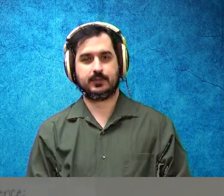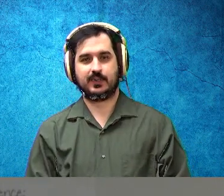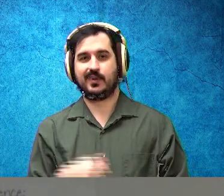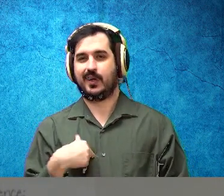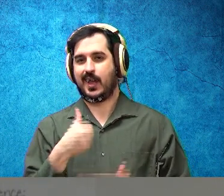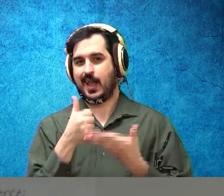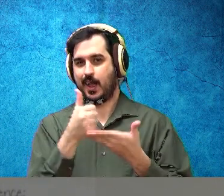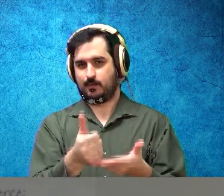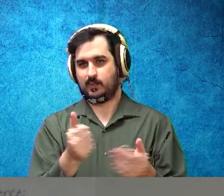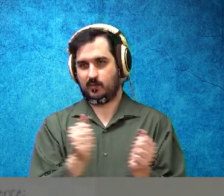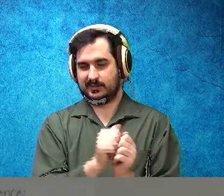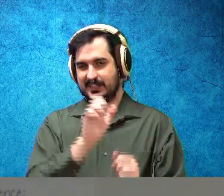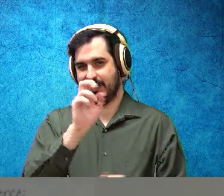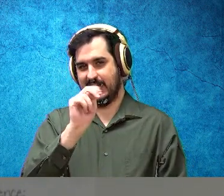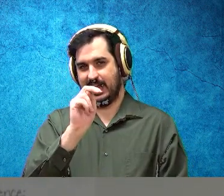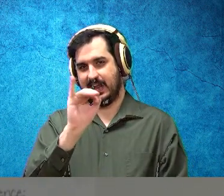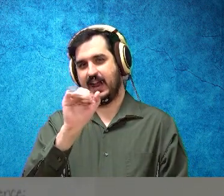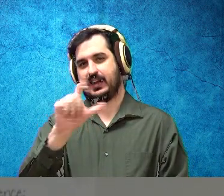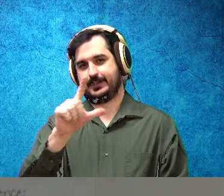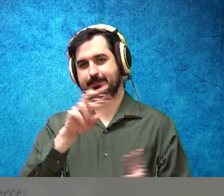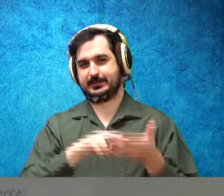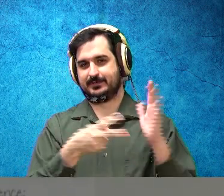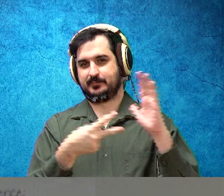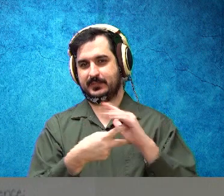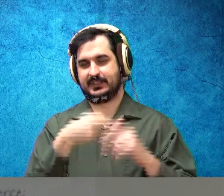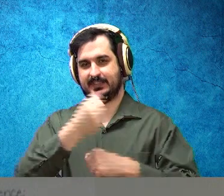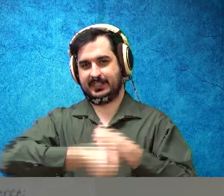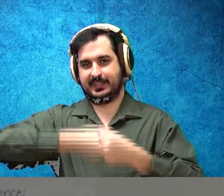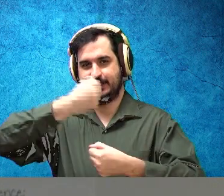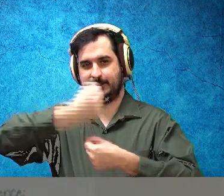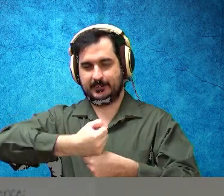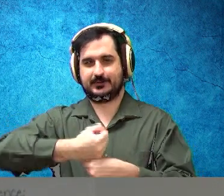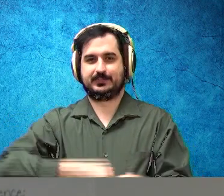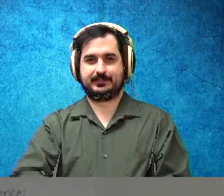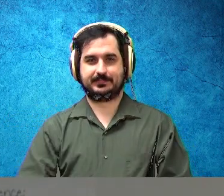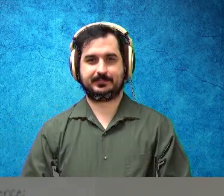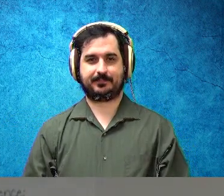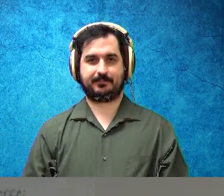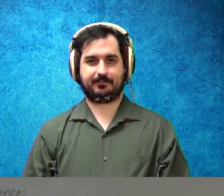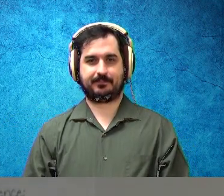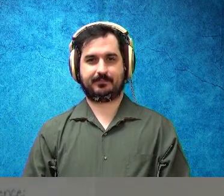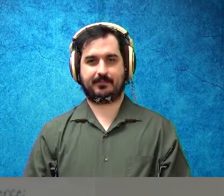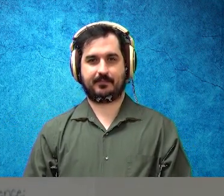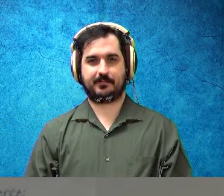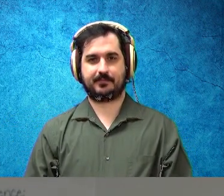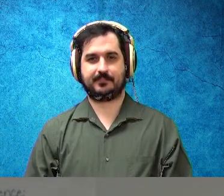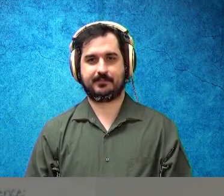with the ennial, which means years. So bicentennial.